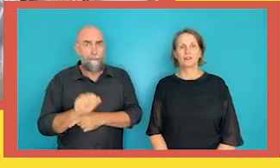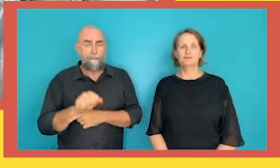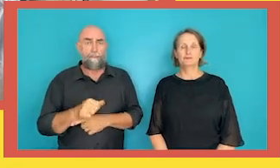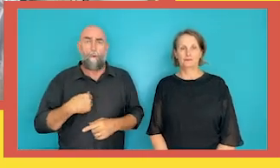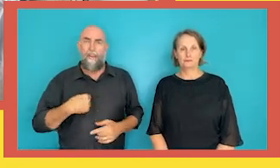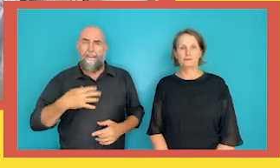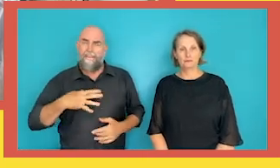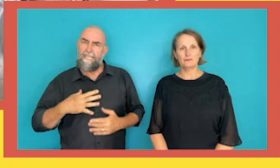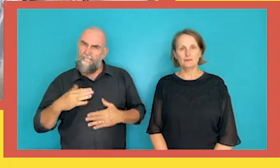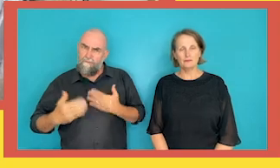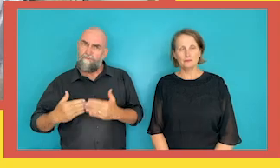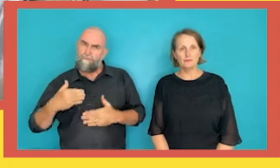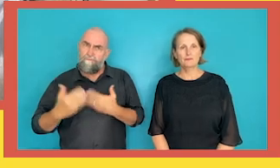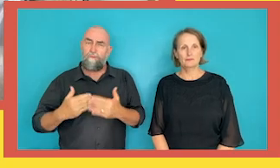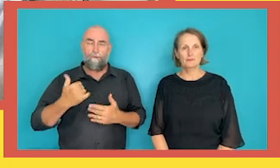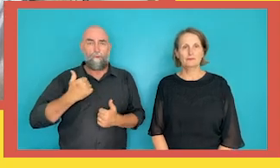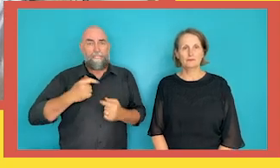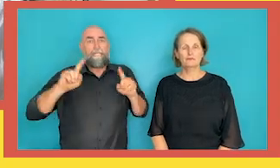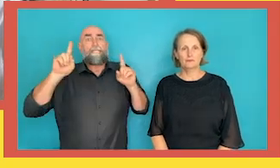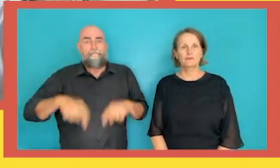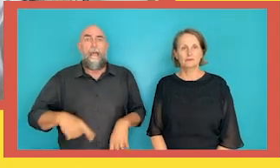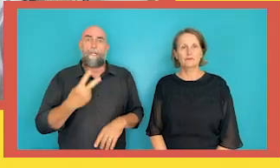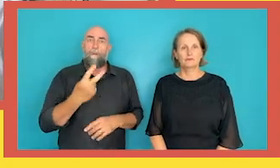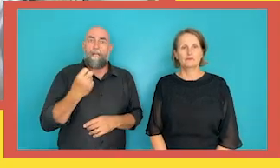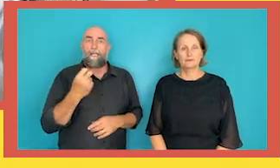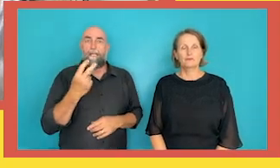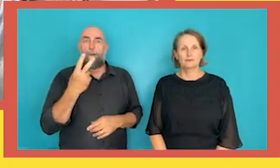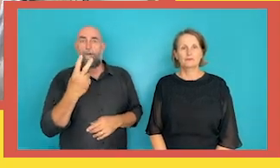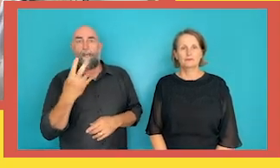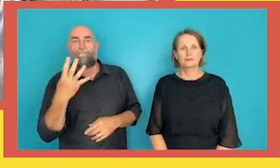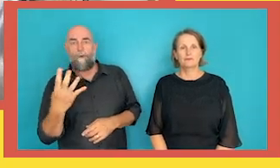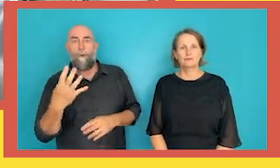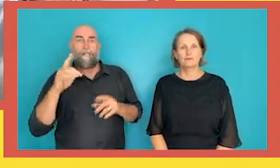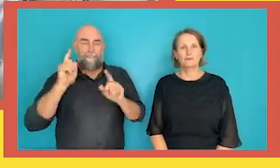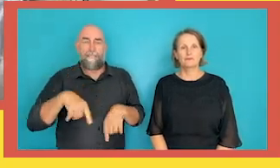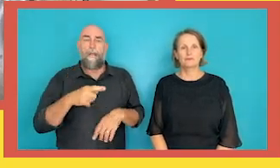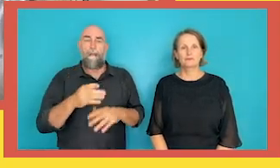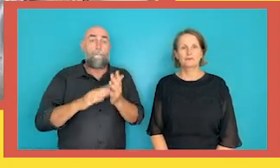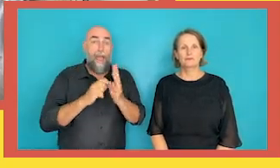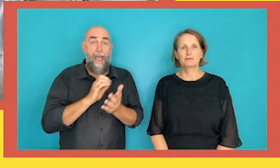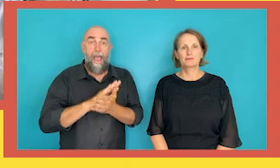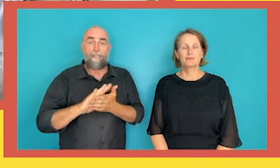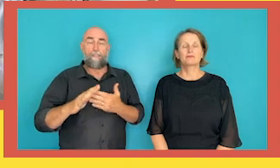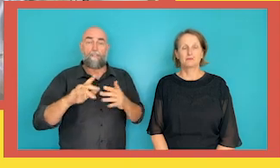be great for us to start our season and hopefully start it with a bang, fingers crossed, in March. And